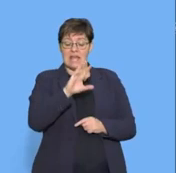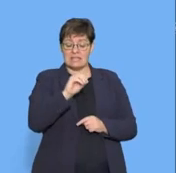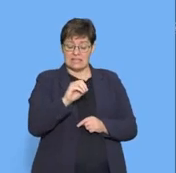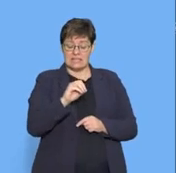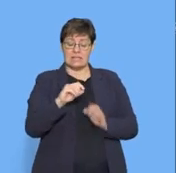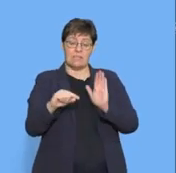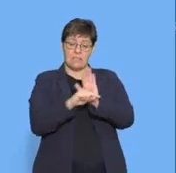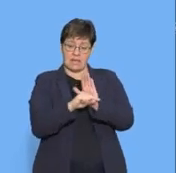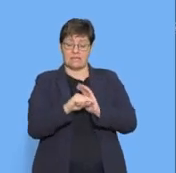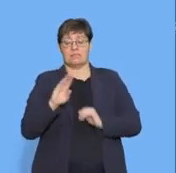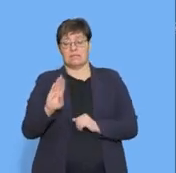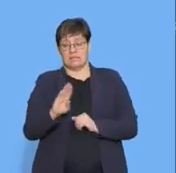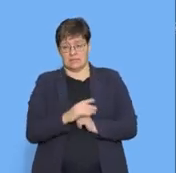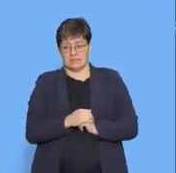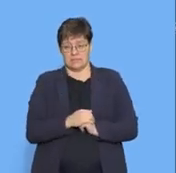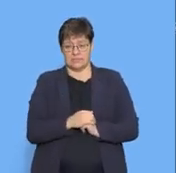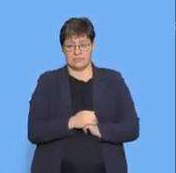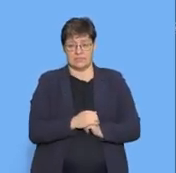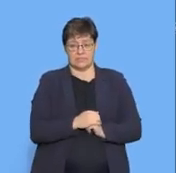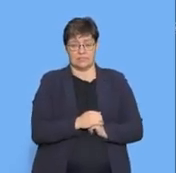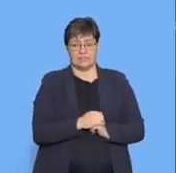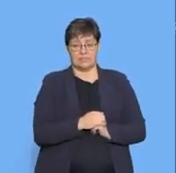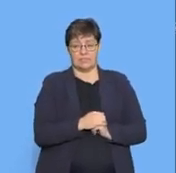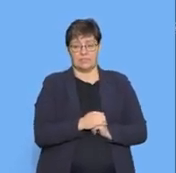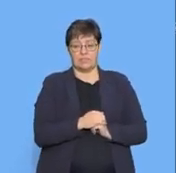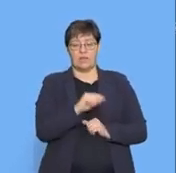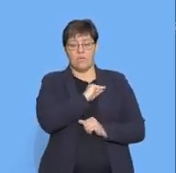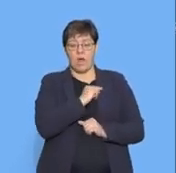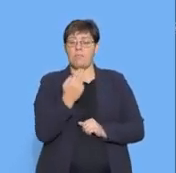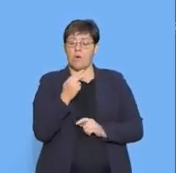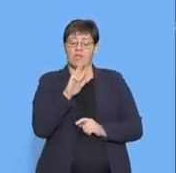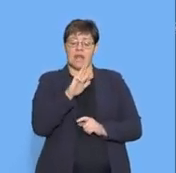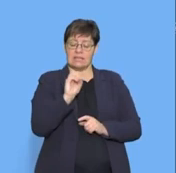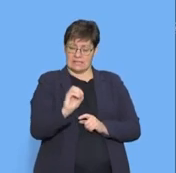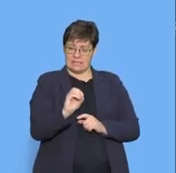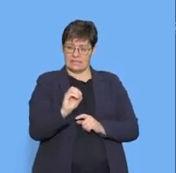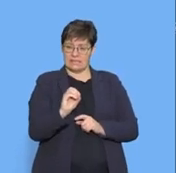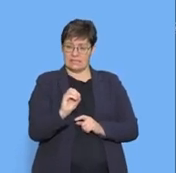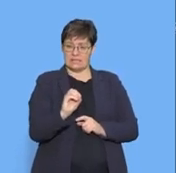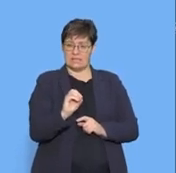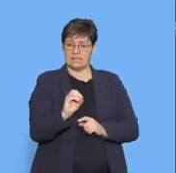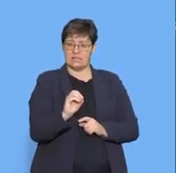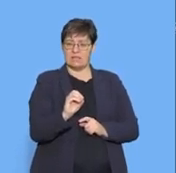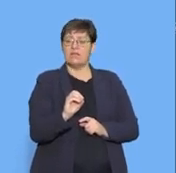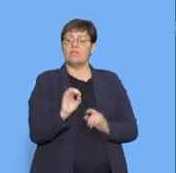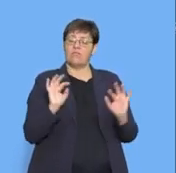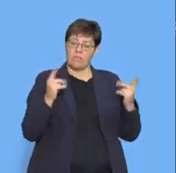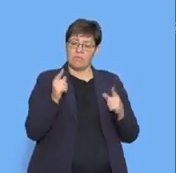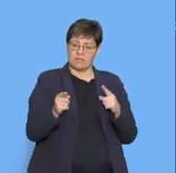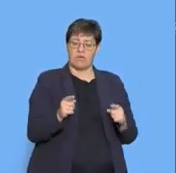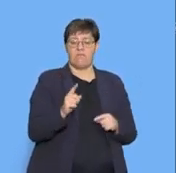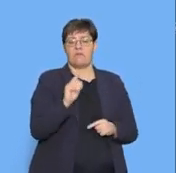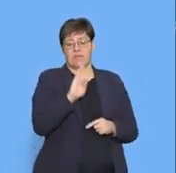90 degrees minus B. Okay, because both angles are 90 and that's B,